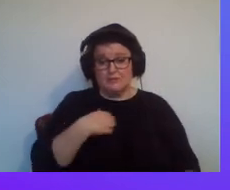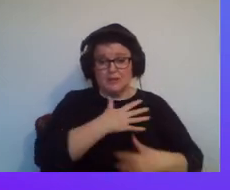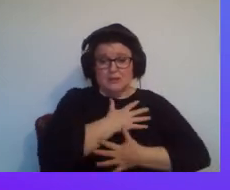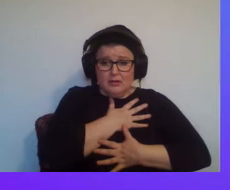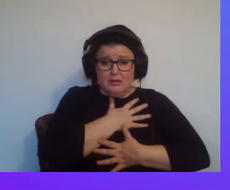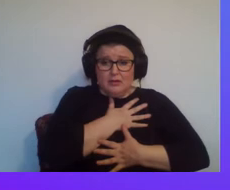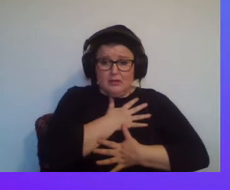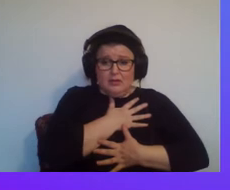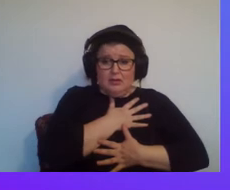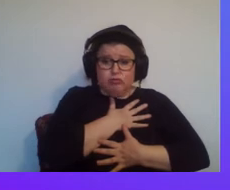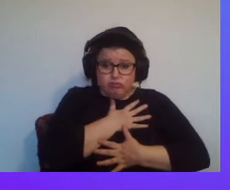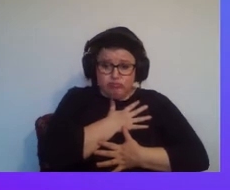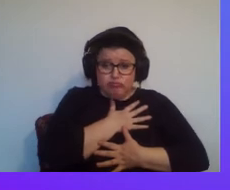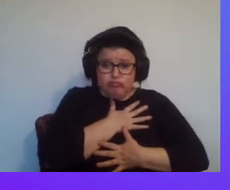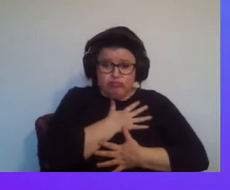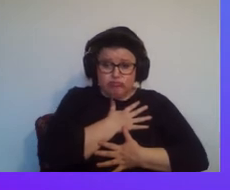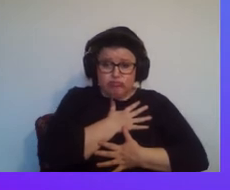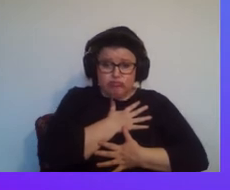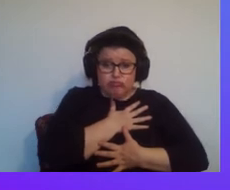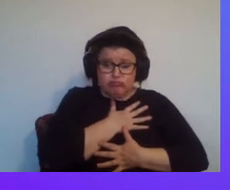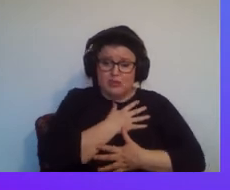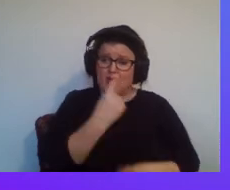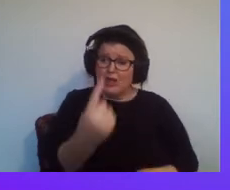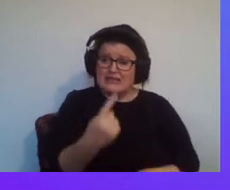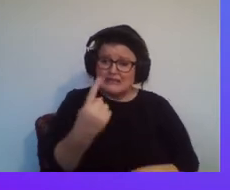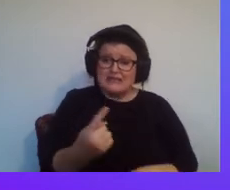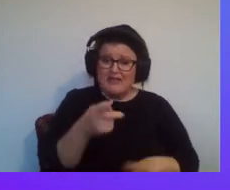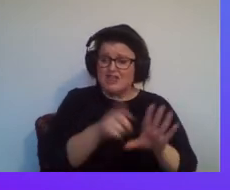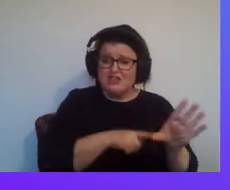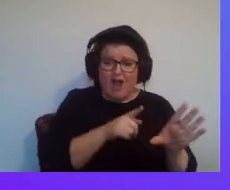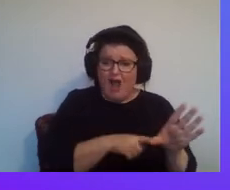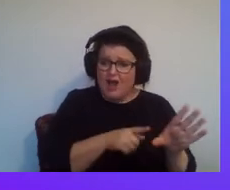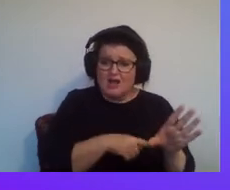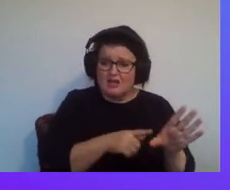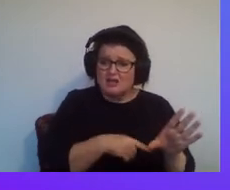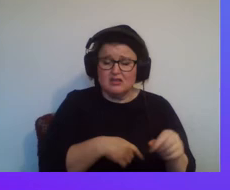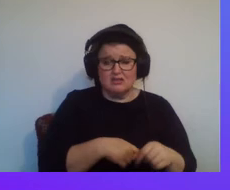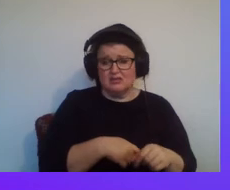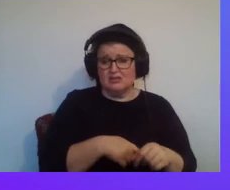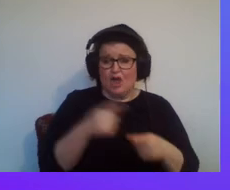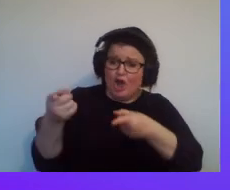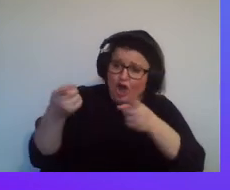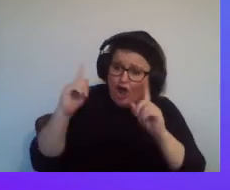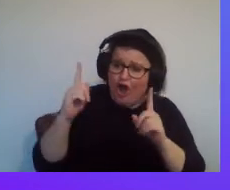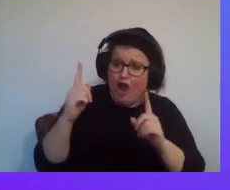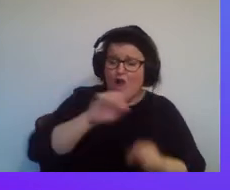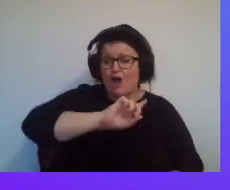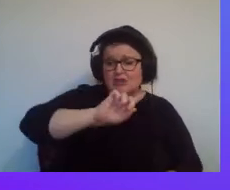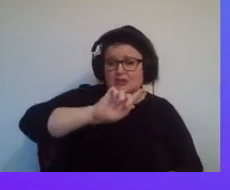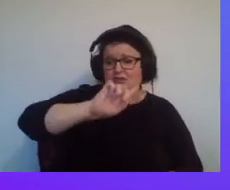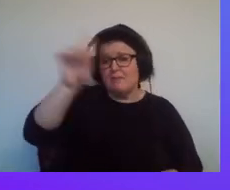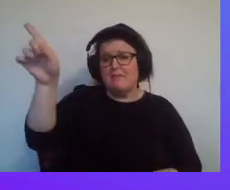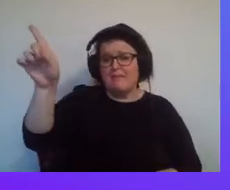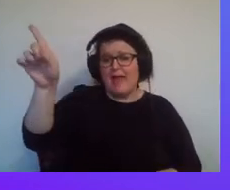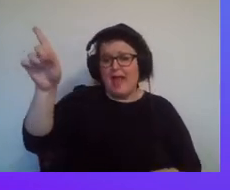She was called before her time. Right. And this is what gets me, that so many of